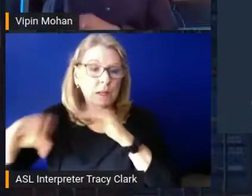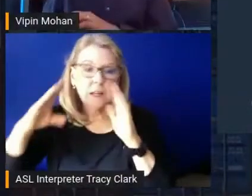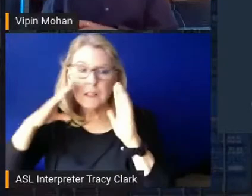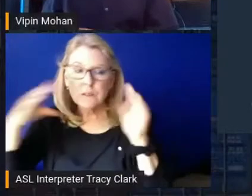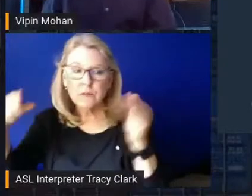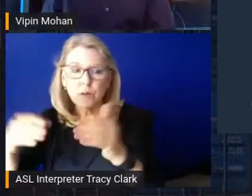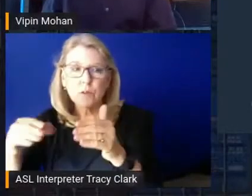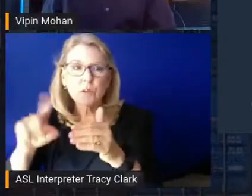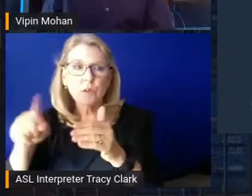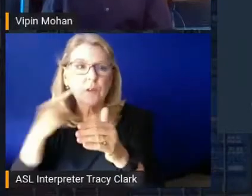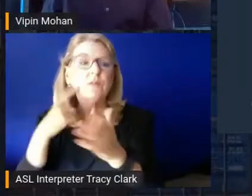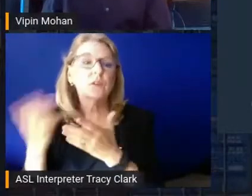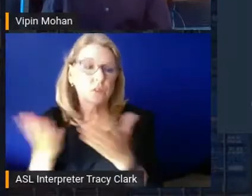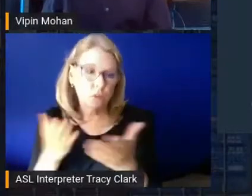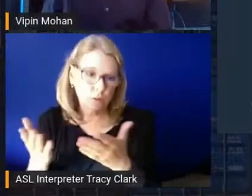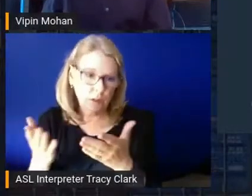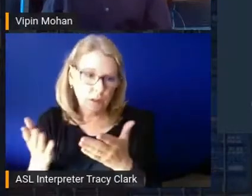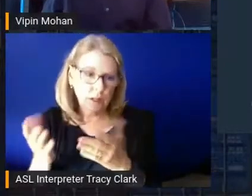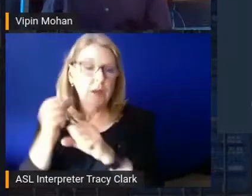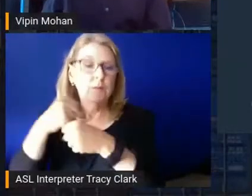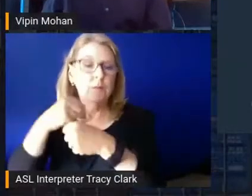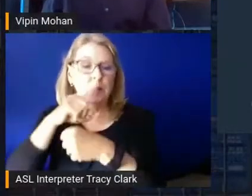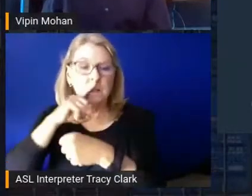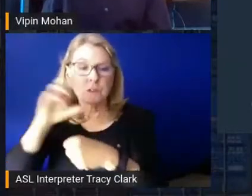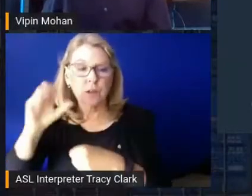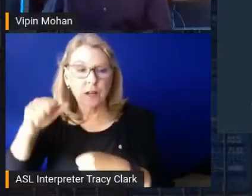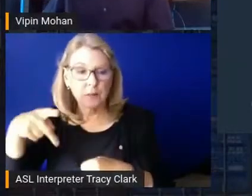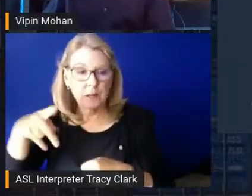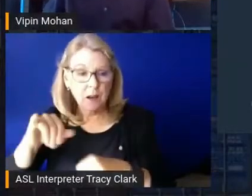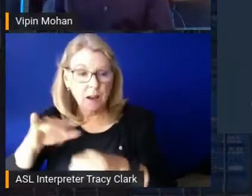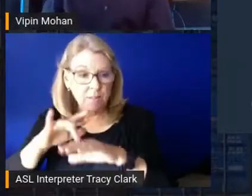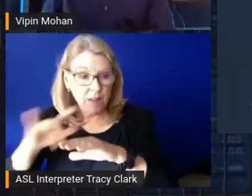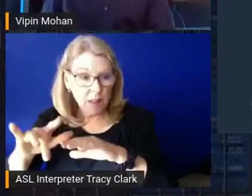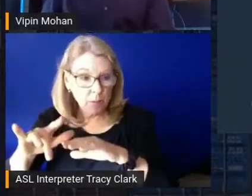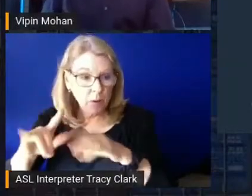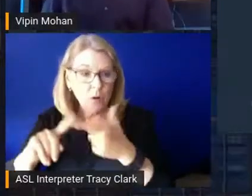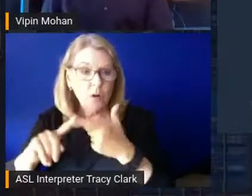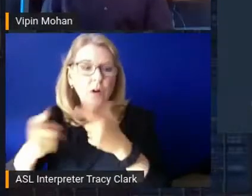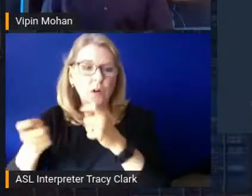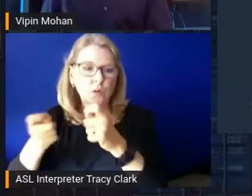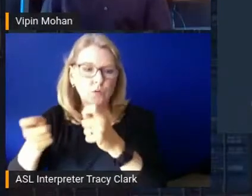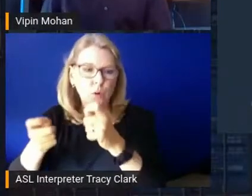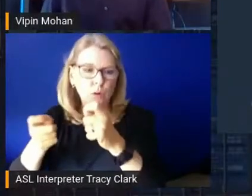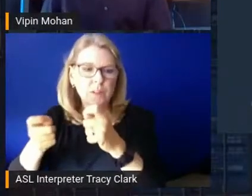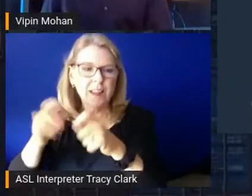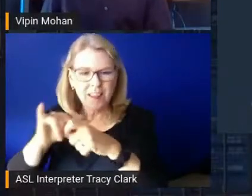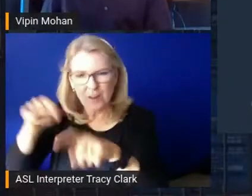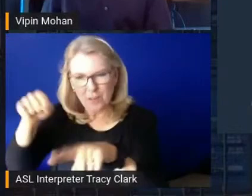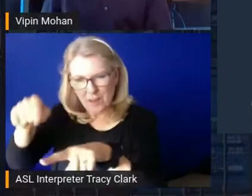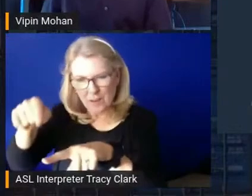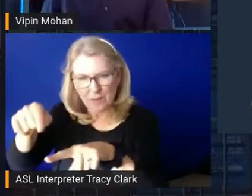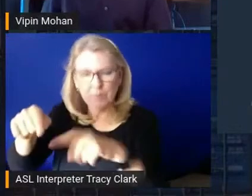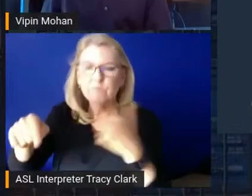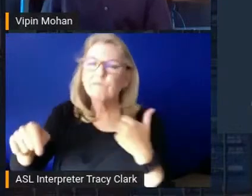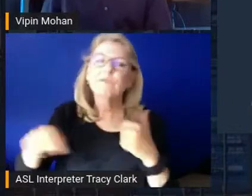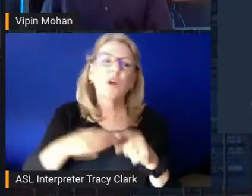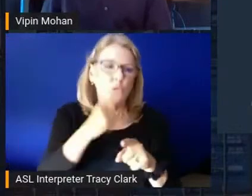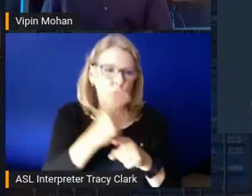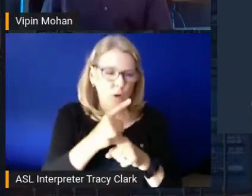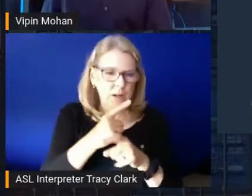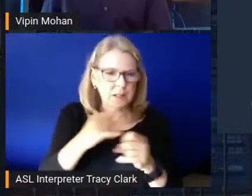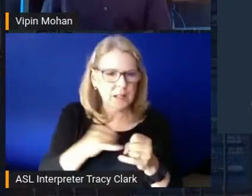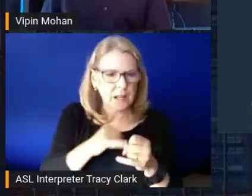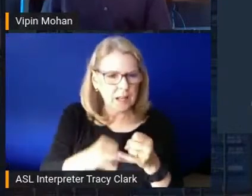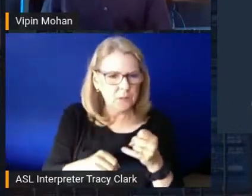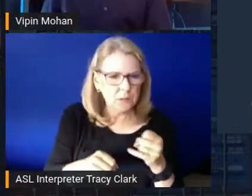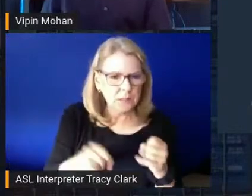is available and controllers there. Exactly, yeah. And the last point was about connectivity to the EKS console.